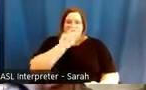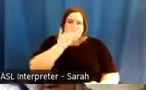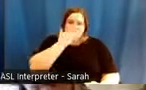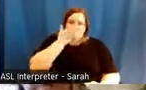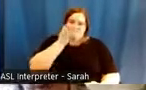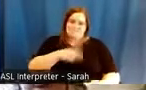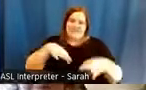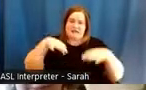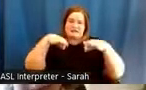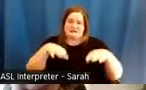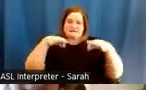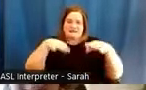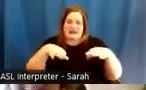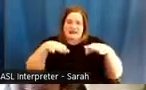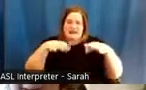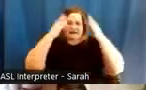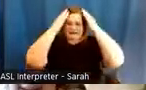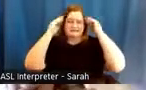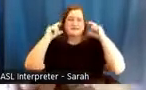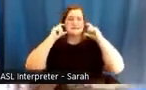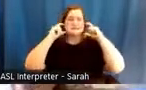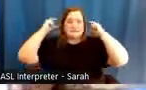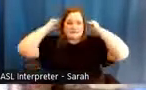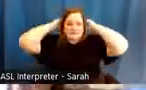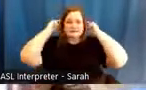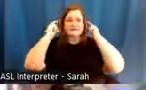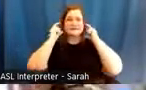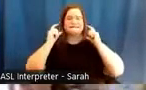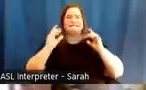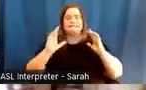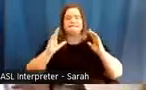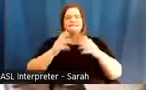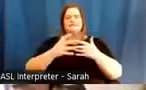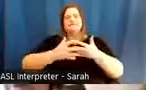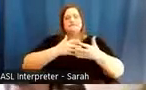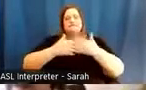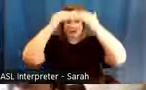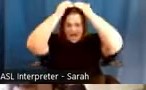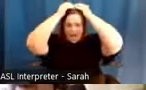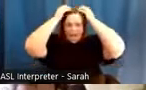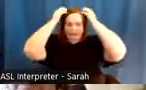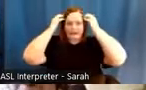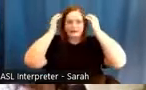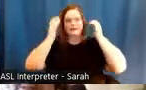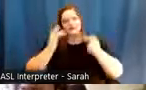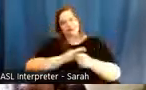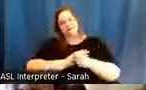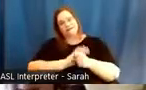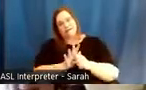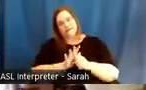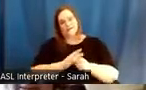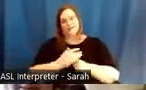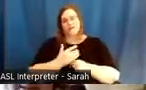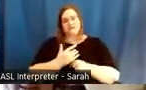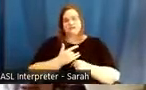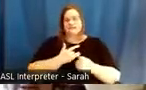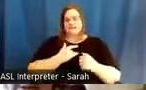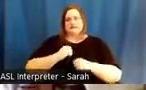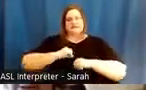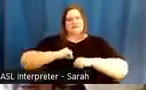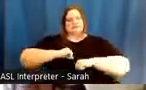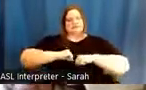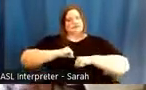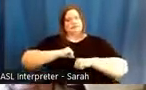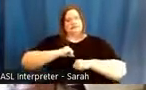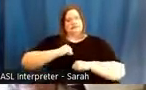dye job on the bottom of my hair. And then I'm going gray on the top due to COVID, and I'm afraid to like go back to the